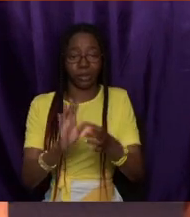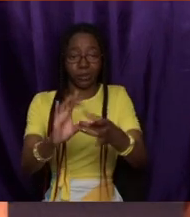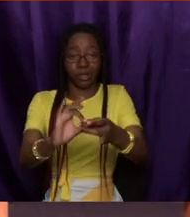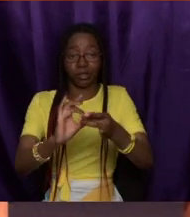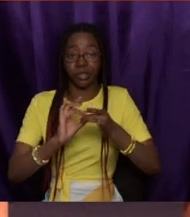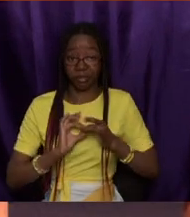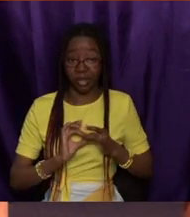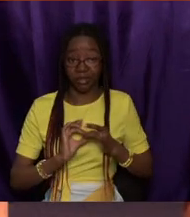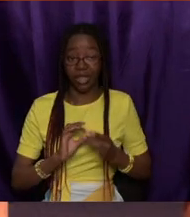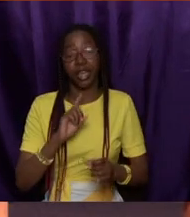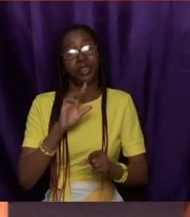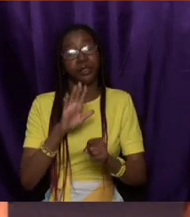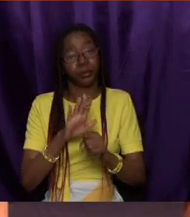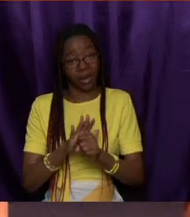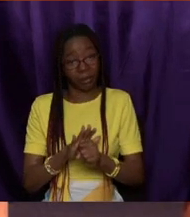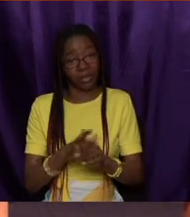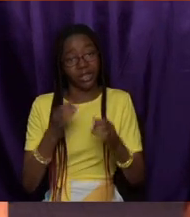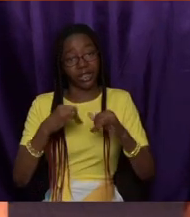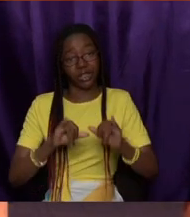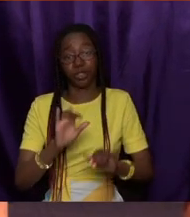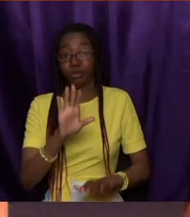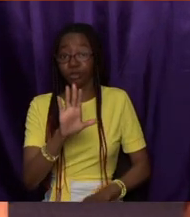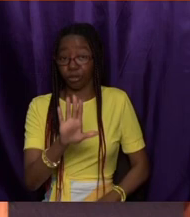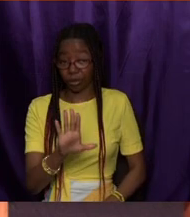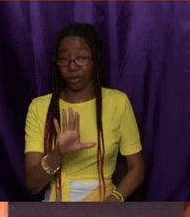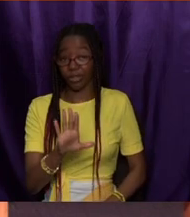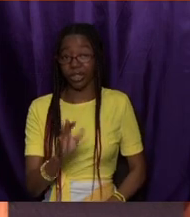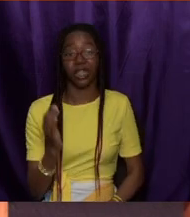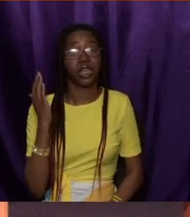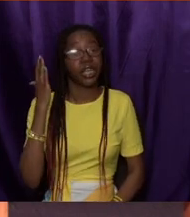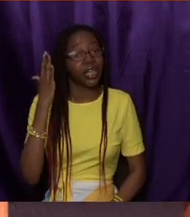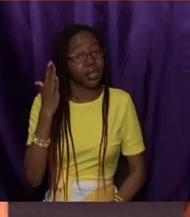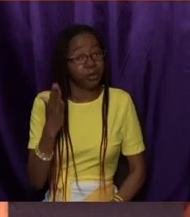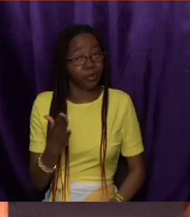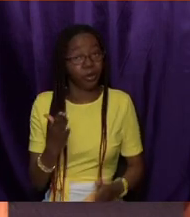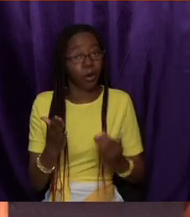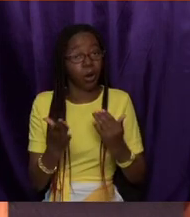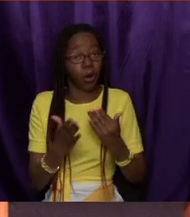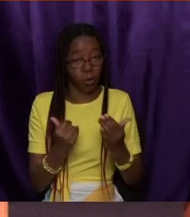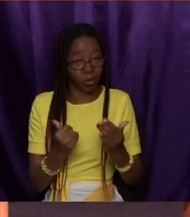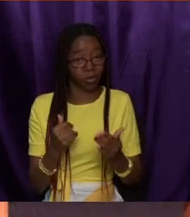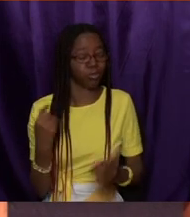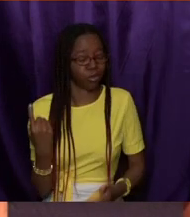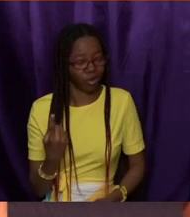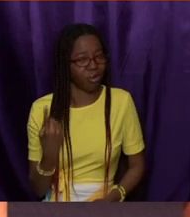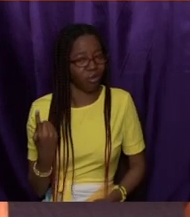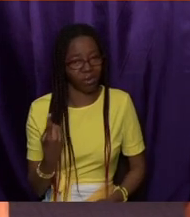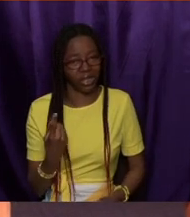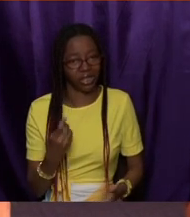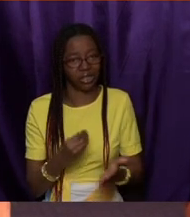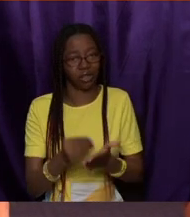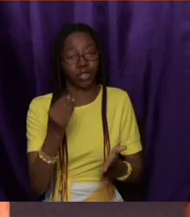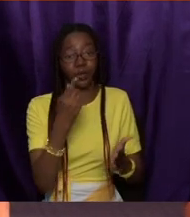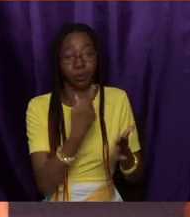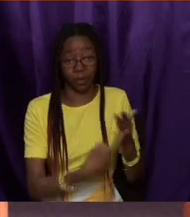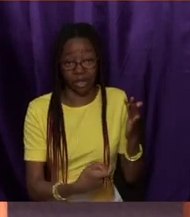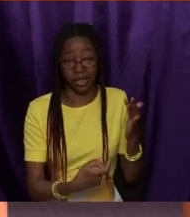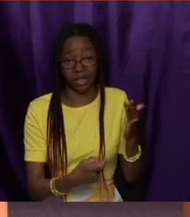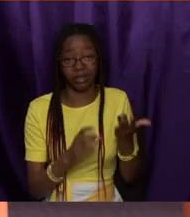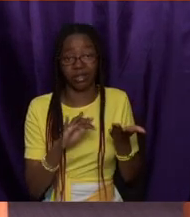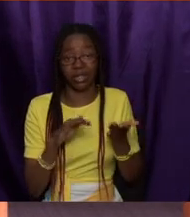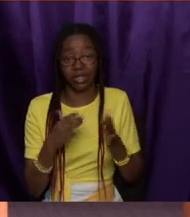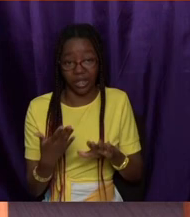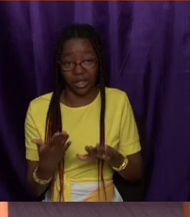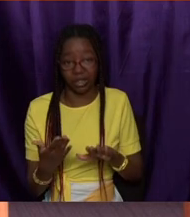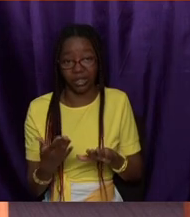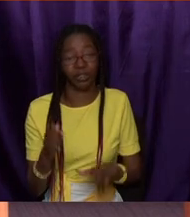promise is mine. The promise is still your promise, but it will almost always cost you the death